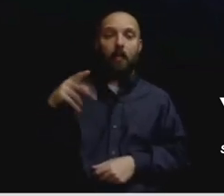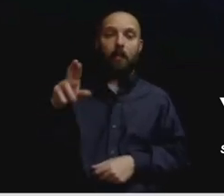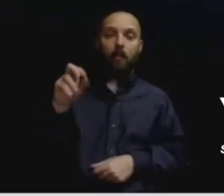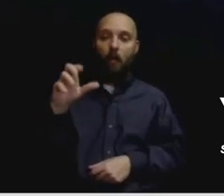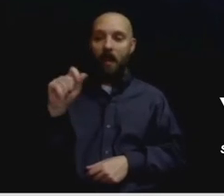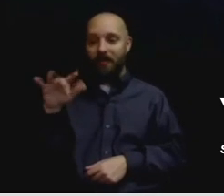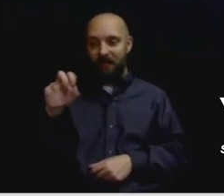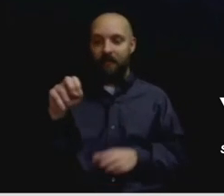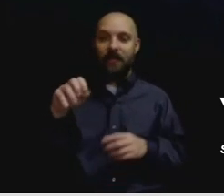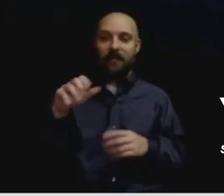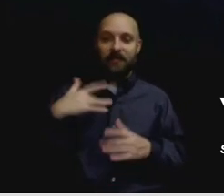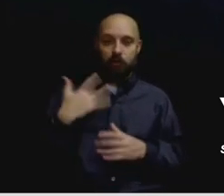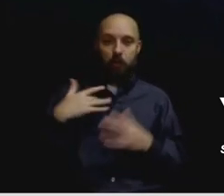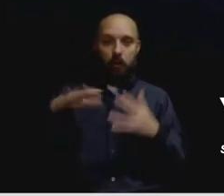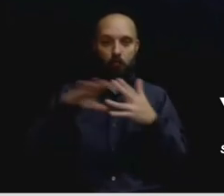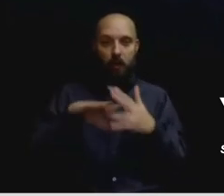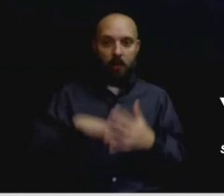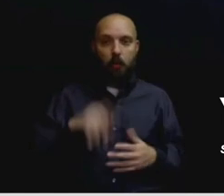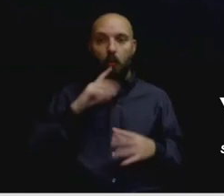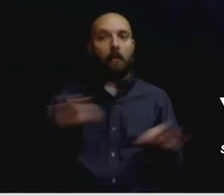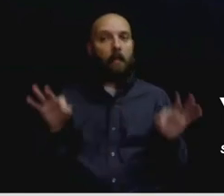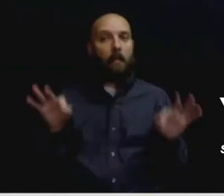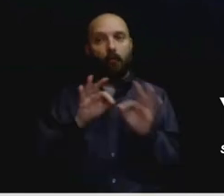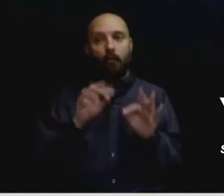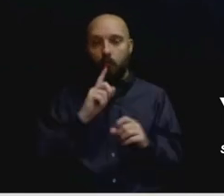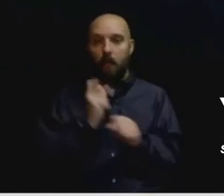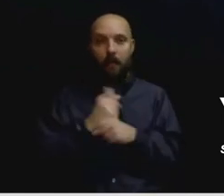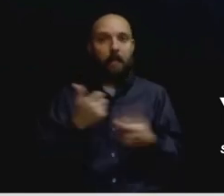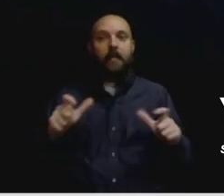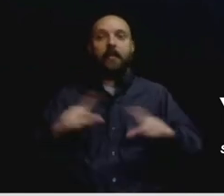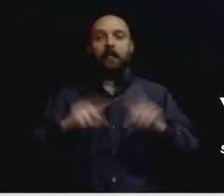really matter and make all of the difference.